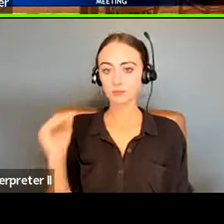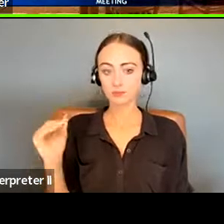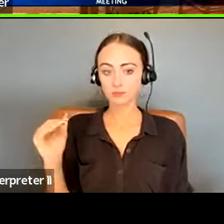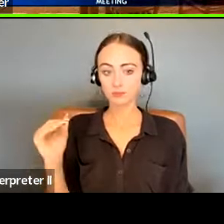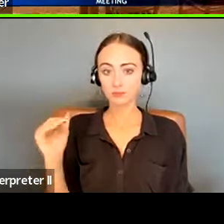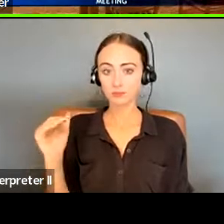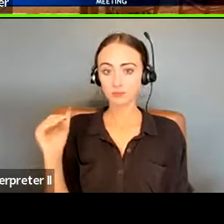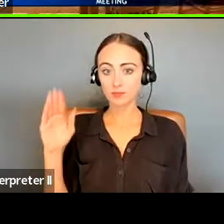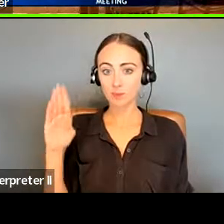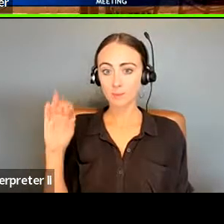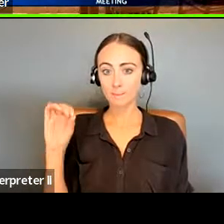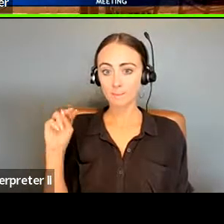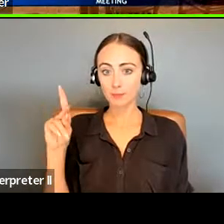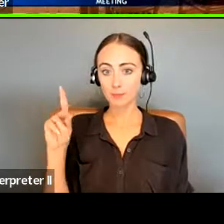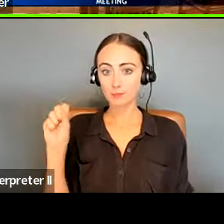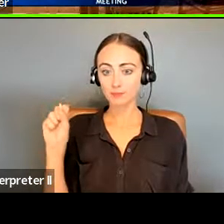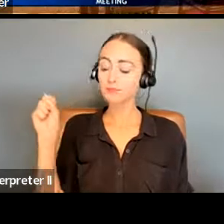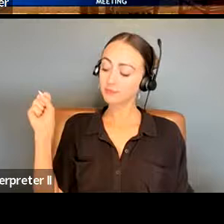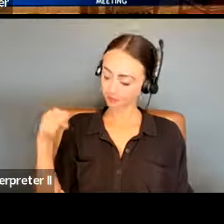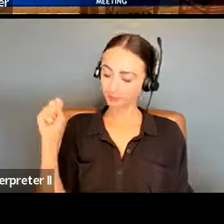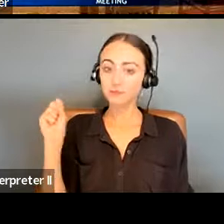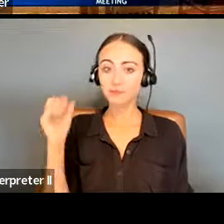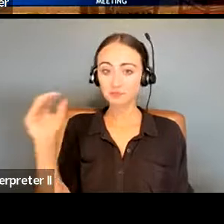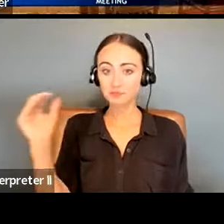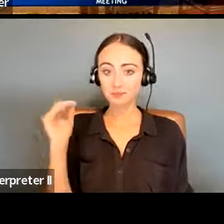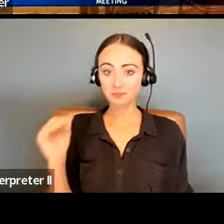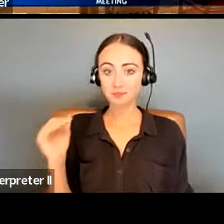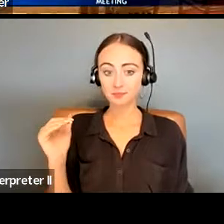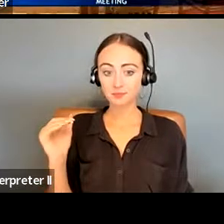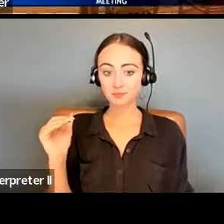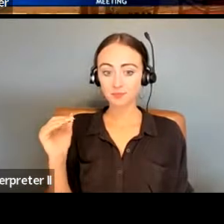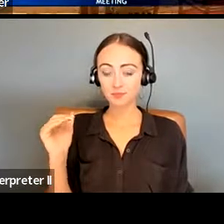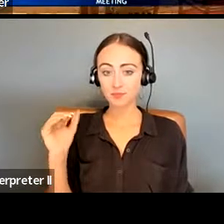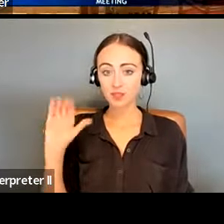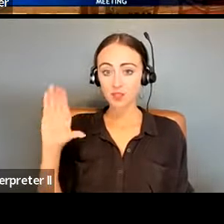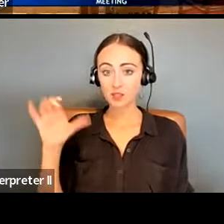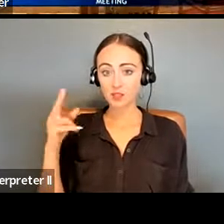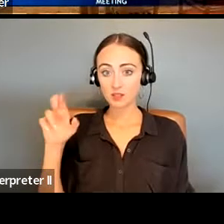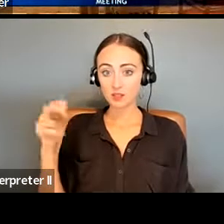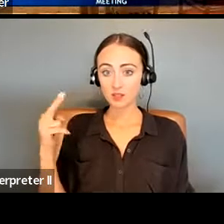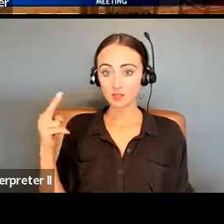yes. Councilmember Bonds. Yes. Councilmember Bonds votes yes. Councilmember Che.